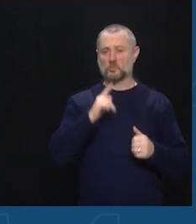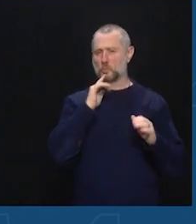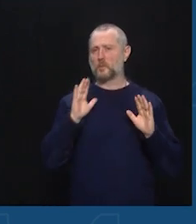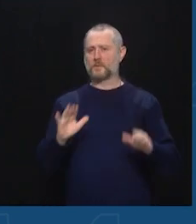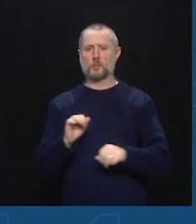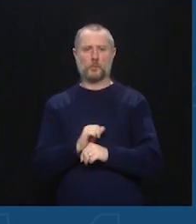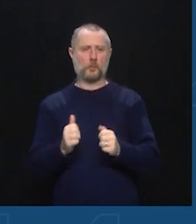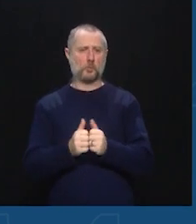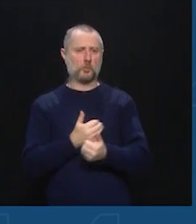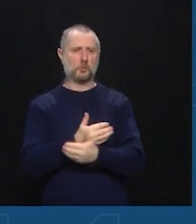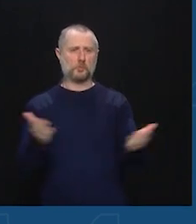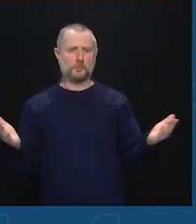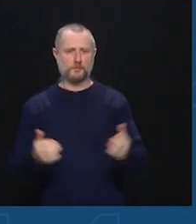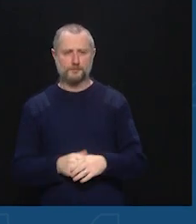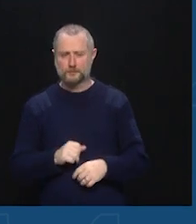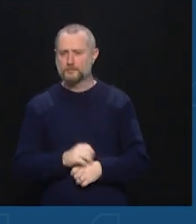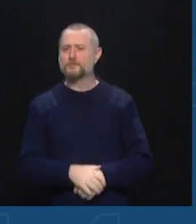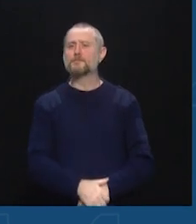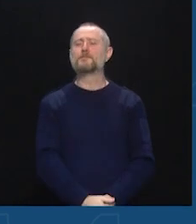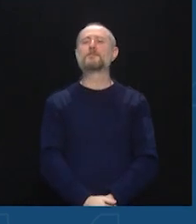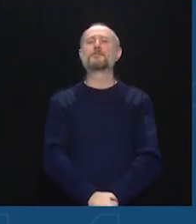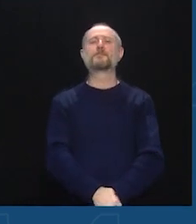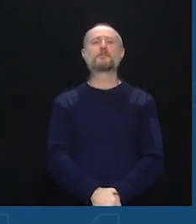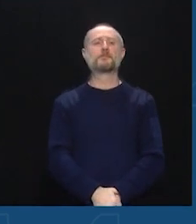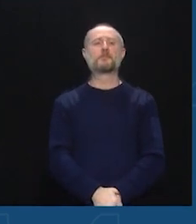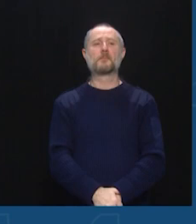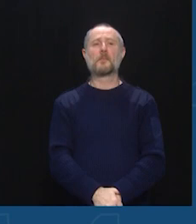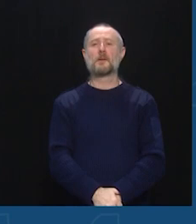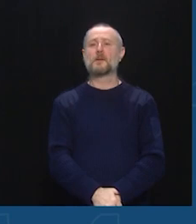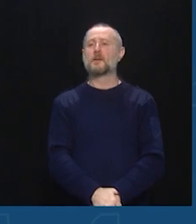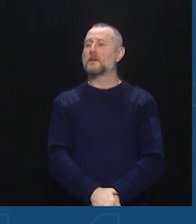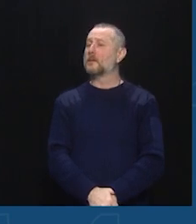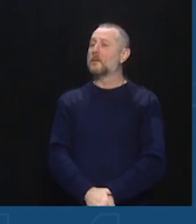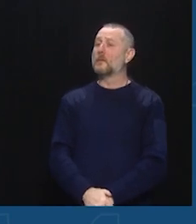morning. I wish Puxatawny Phil had